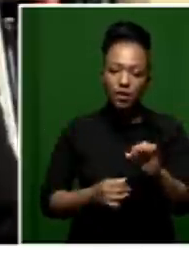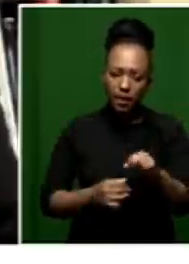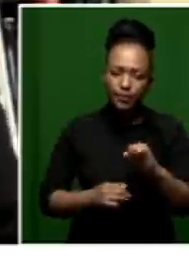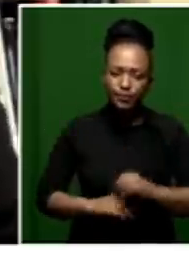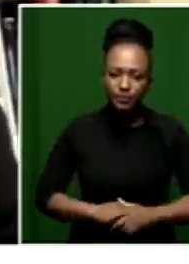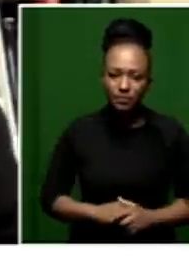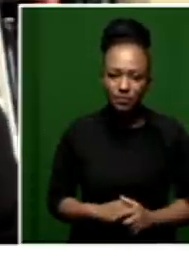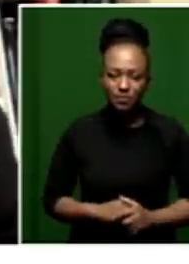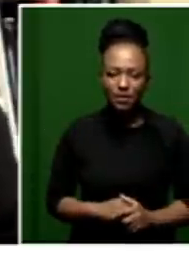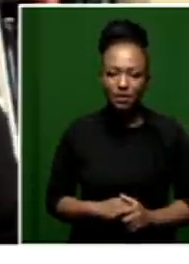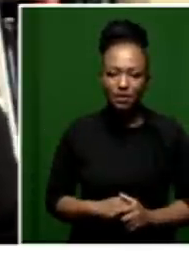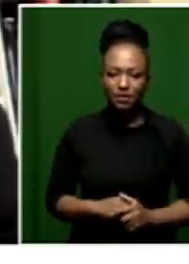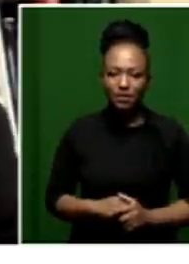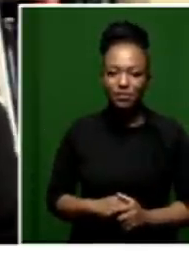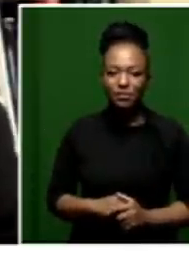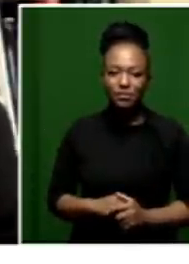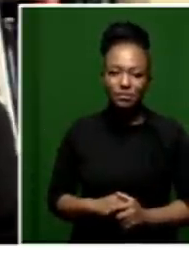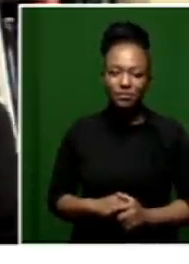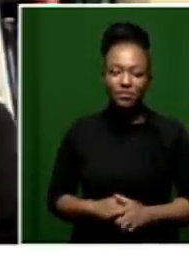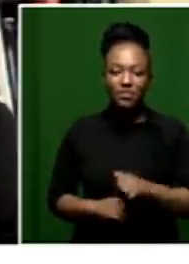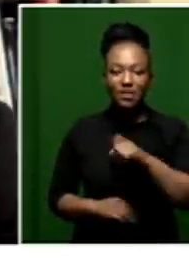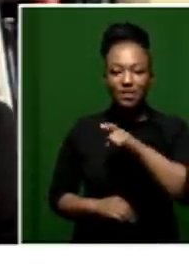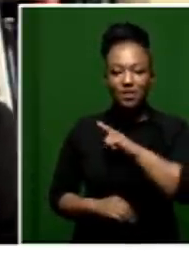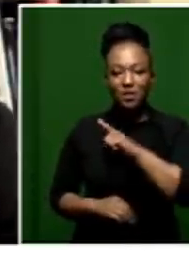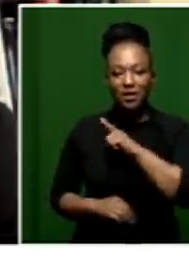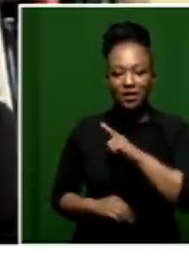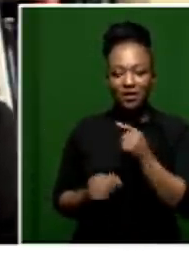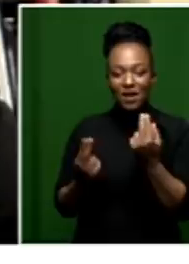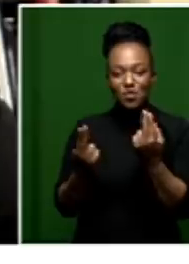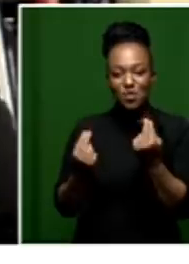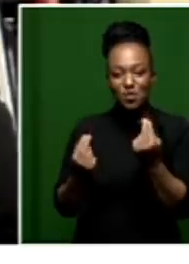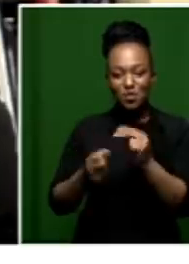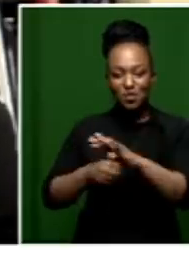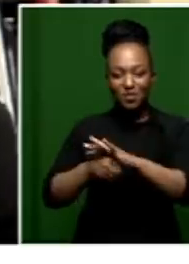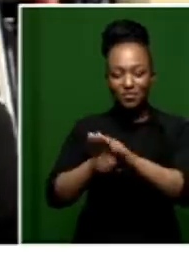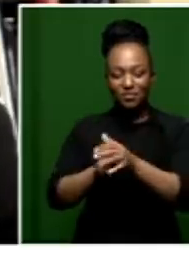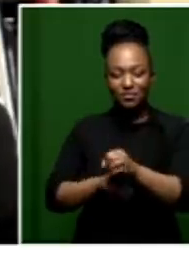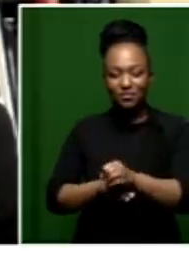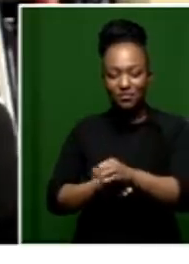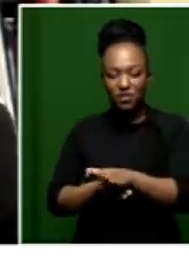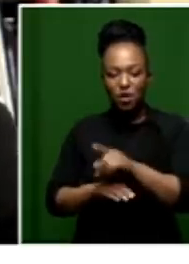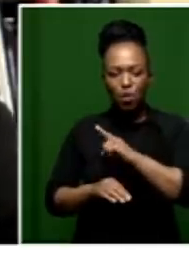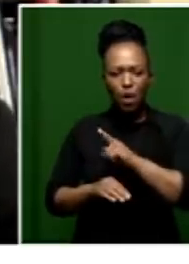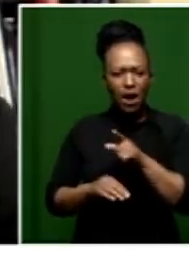let's start by taking a look at what we know about this new variant and what are its characteristics.